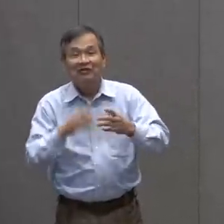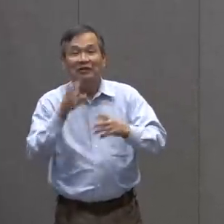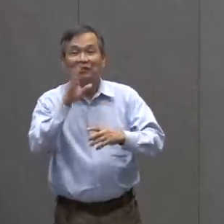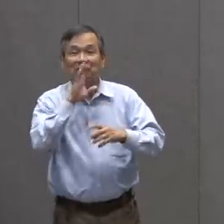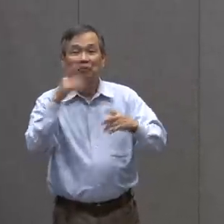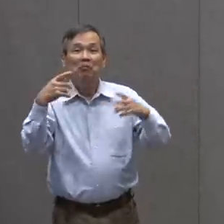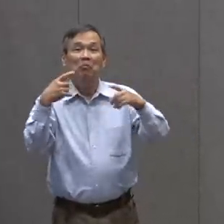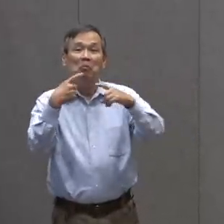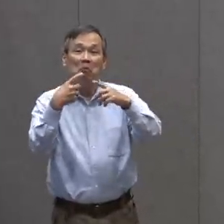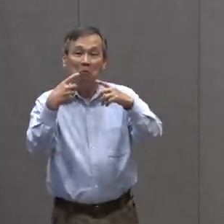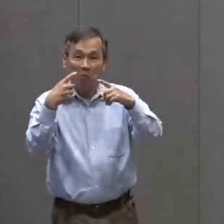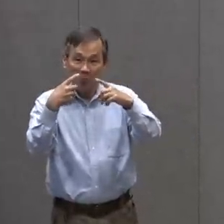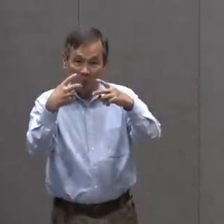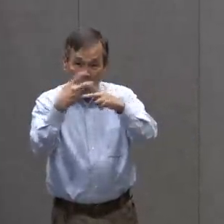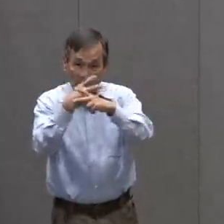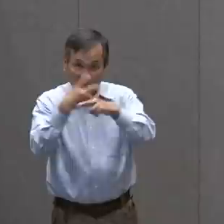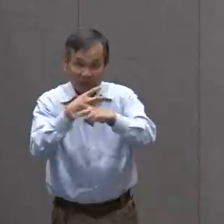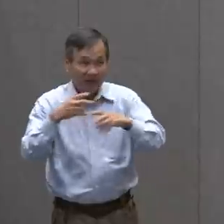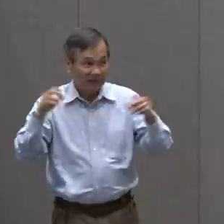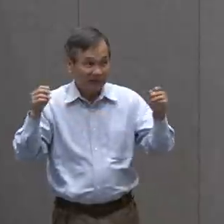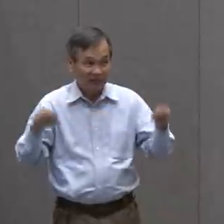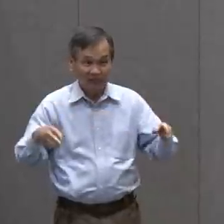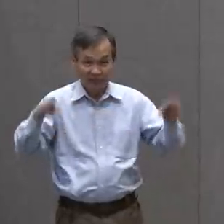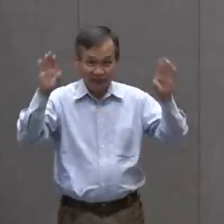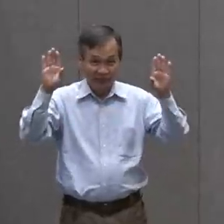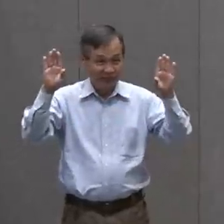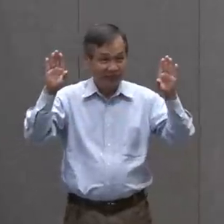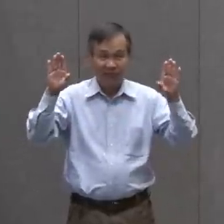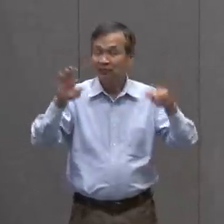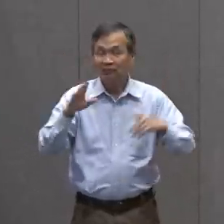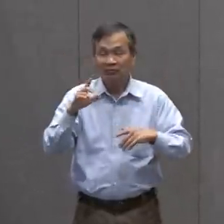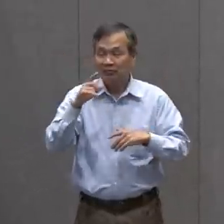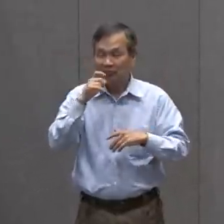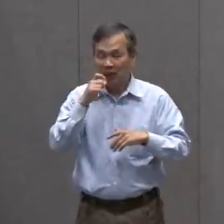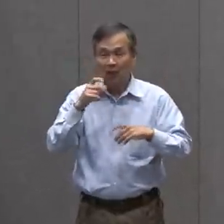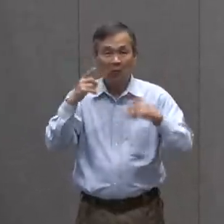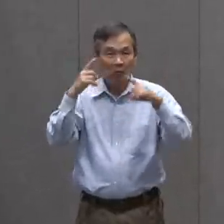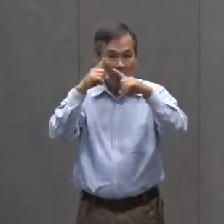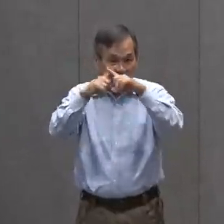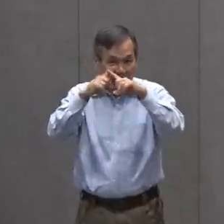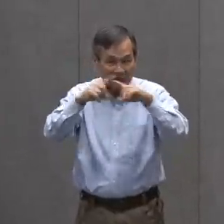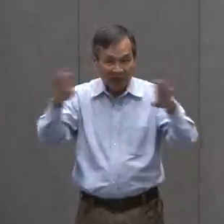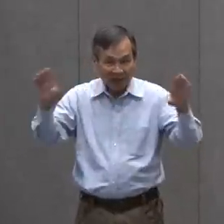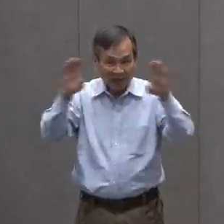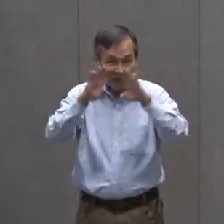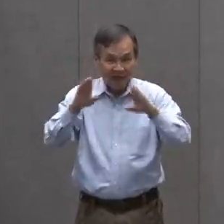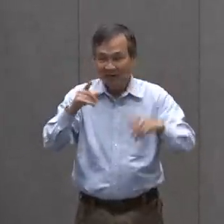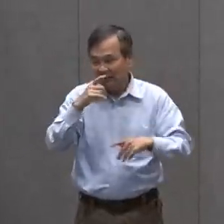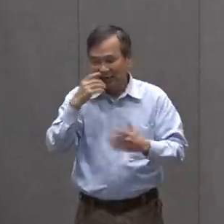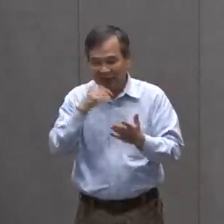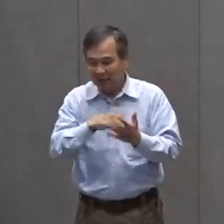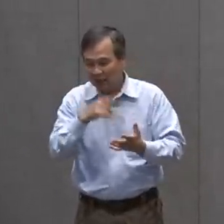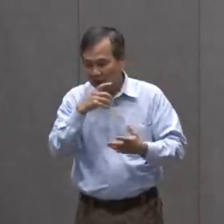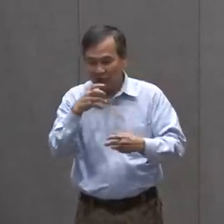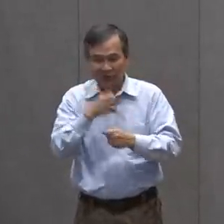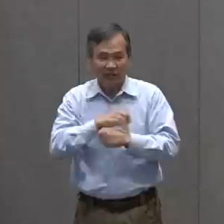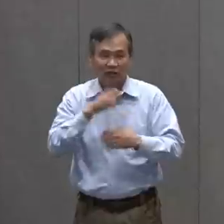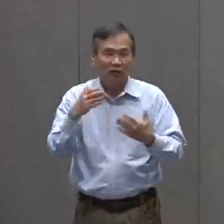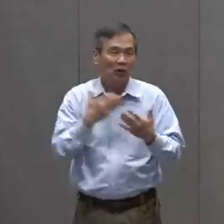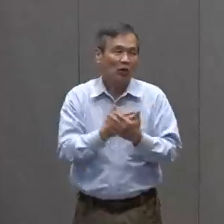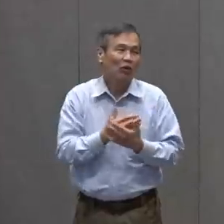All right, so that is one variation, and you just keep doing it. Whoever wins is the one who gets the whole deck of cards in their